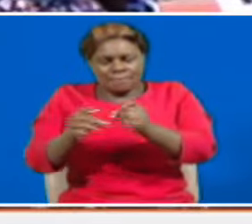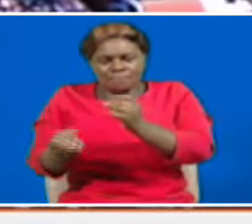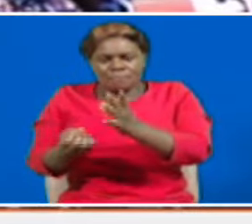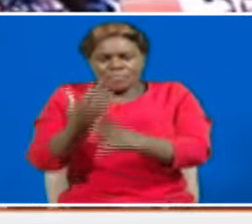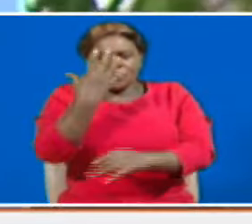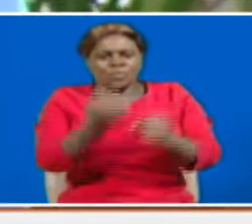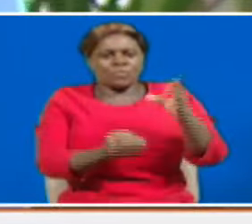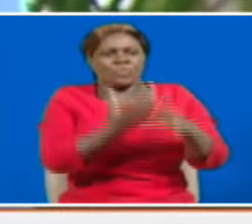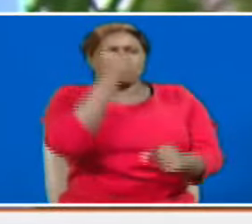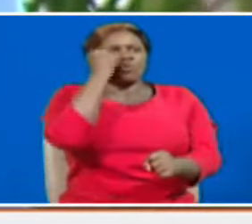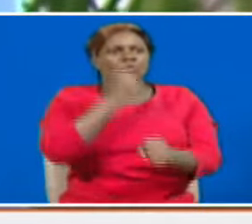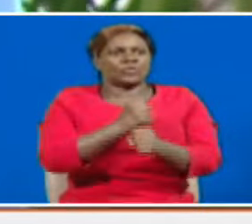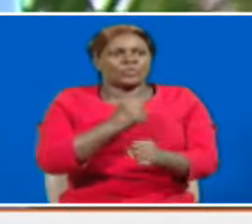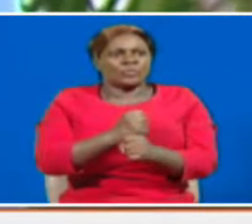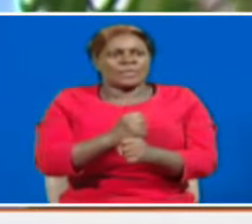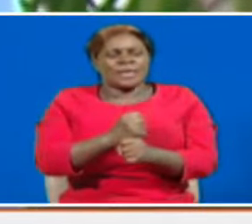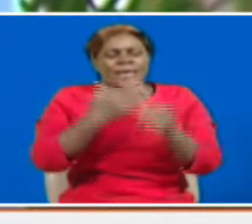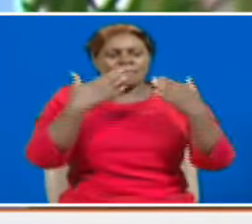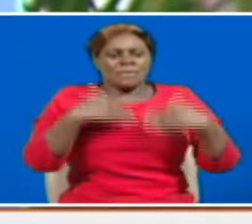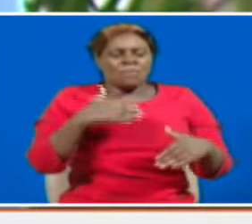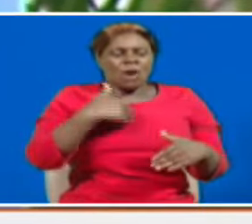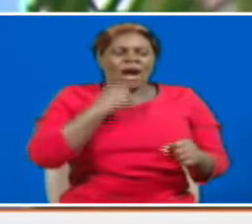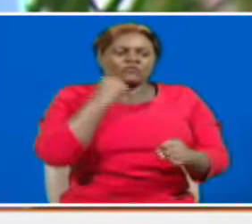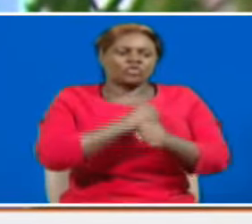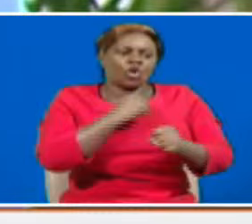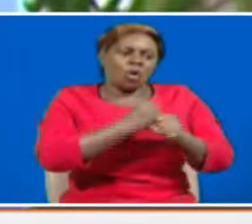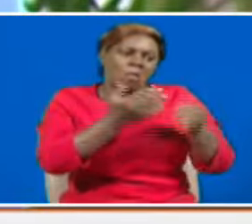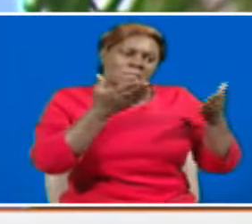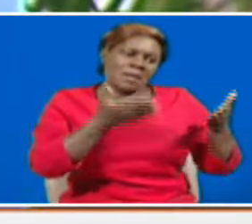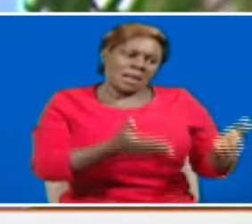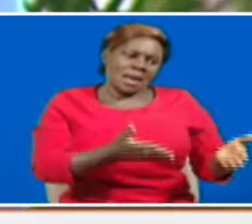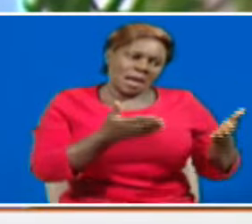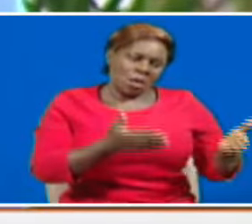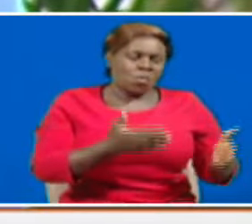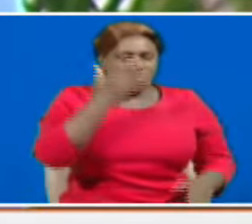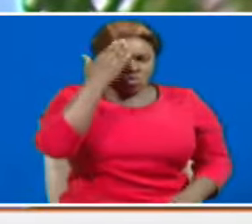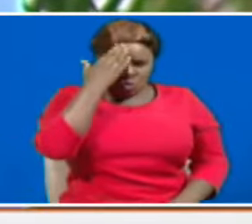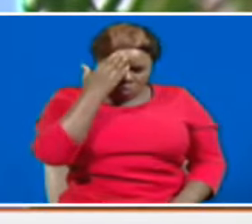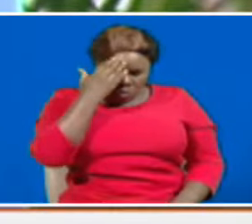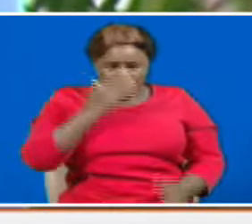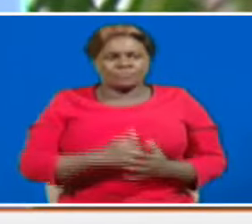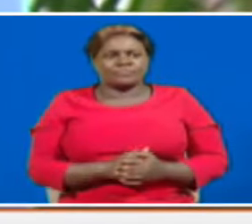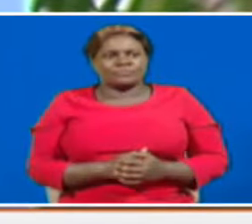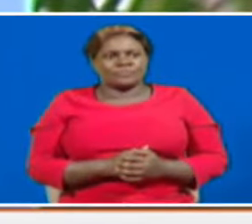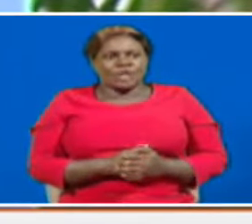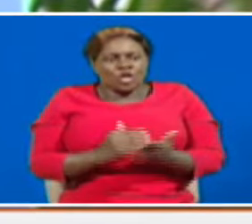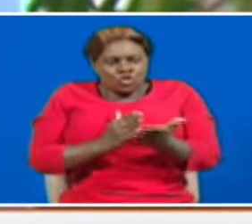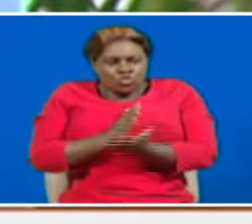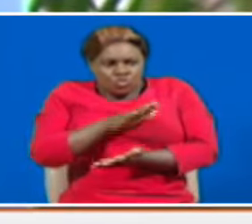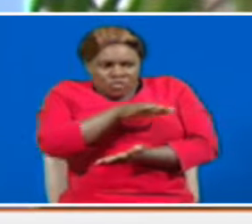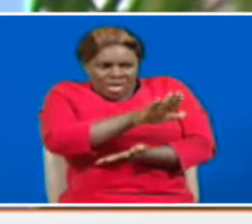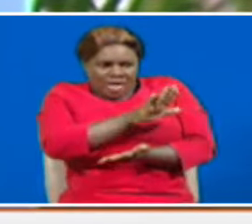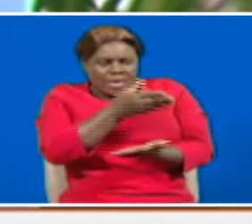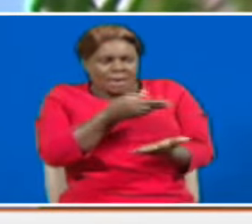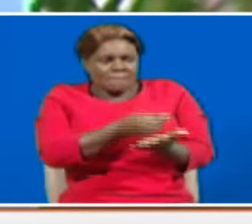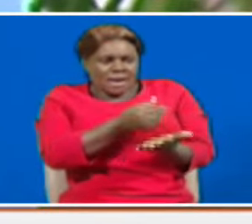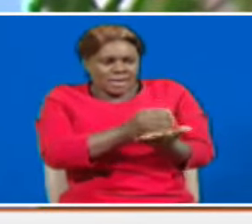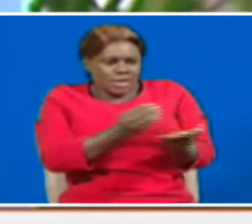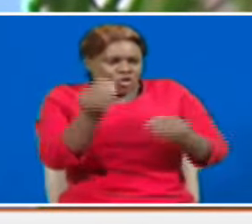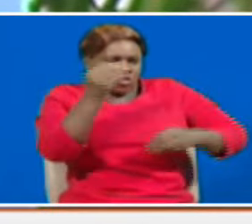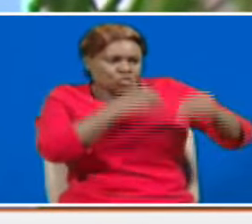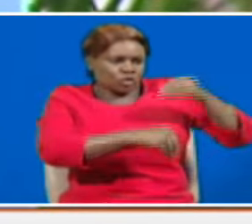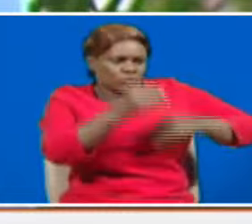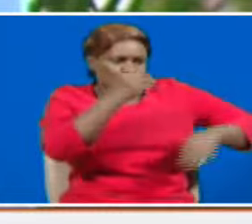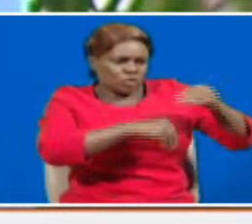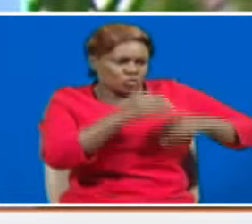creation agenda. Wale walio na kazi leo, wajue ya kwamba kupitia kwa fund hii na mchango wao